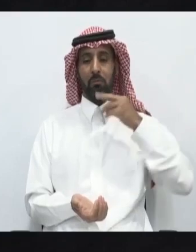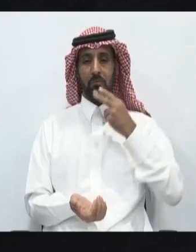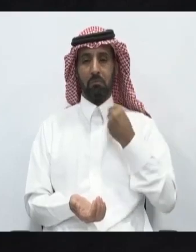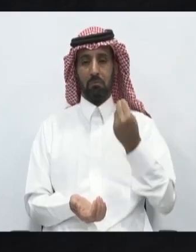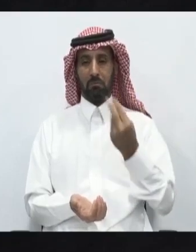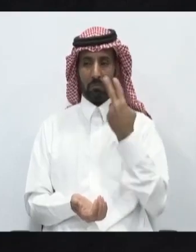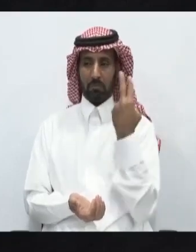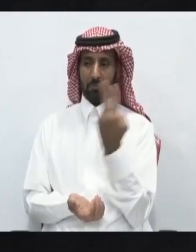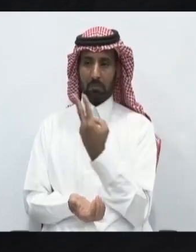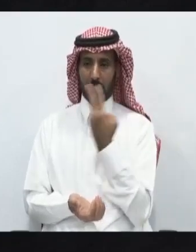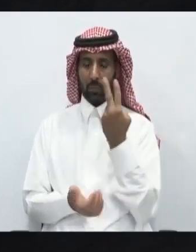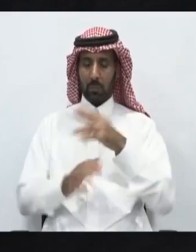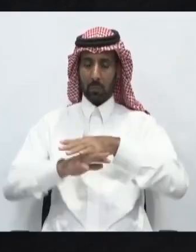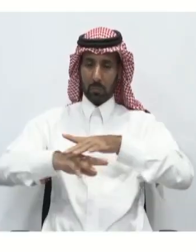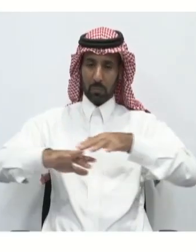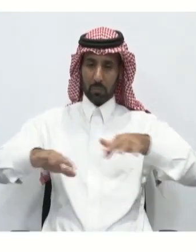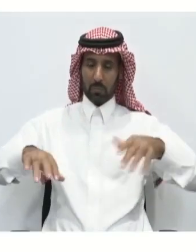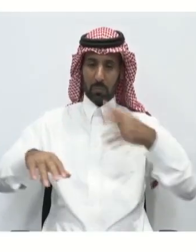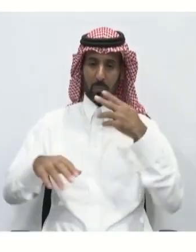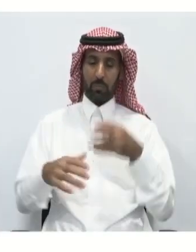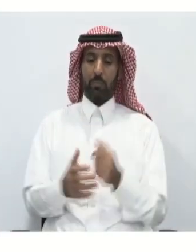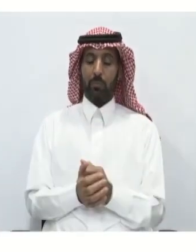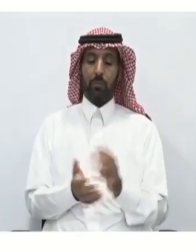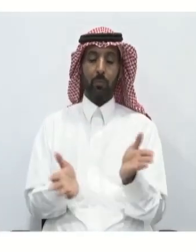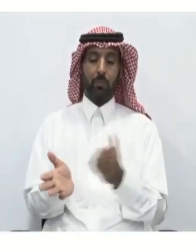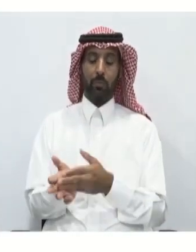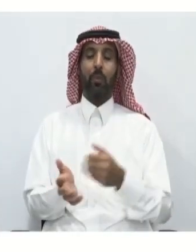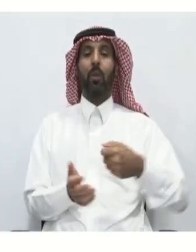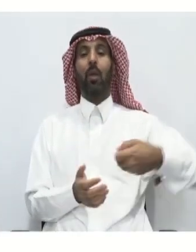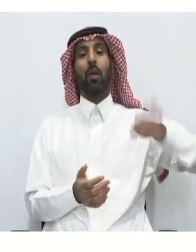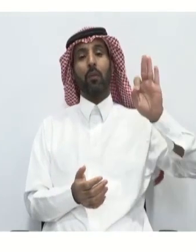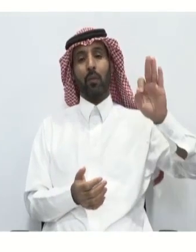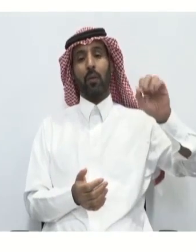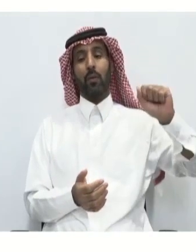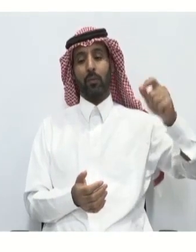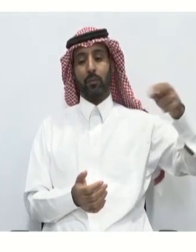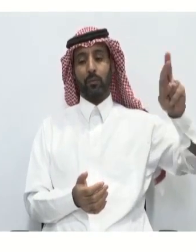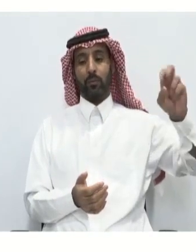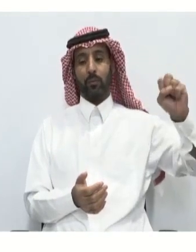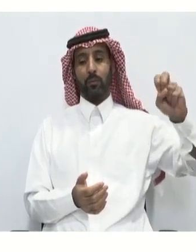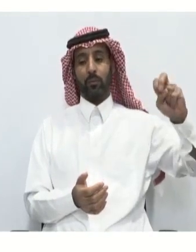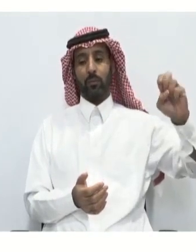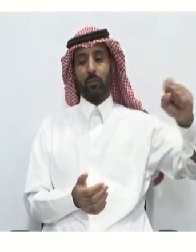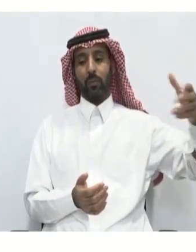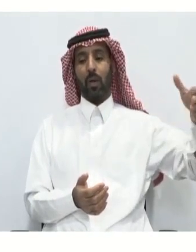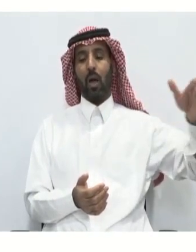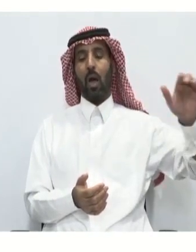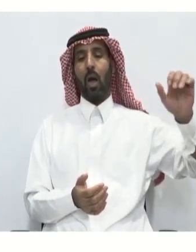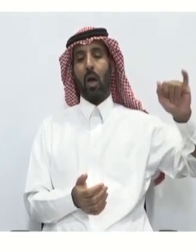the natural views, the desert. Also, Farasan Islands. Farasan Islands, where you can enjoy the beaches